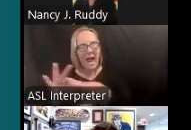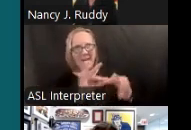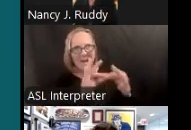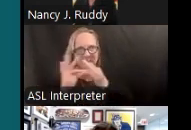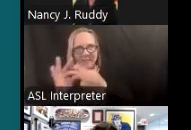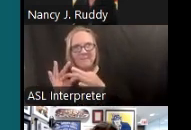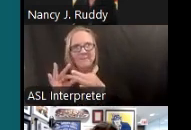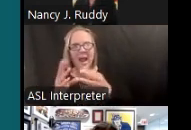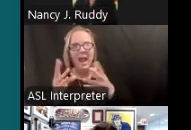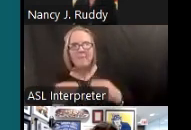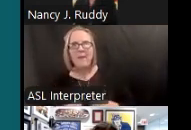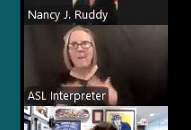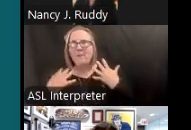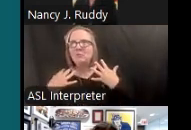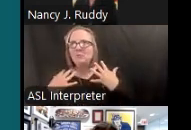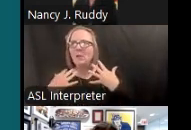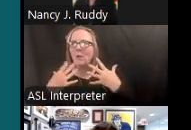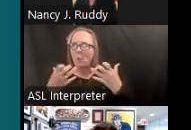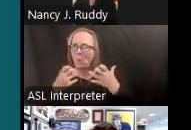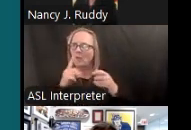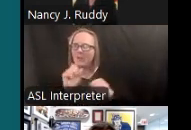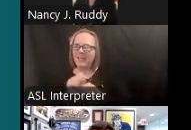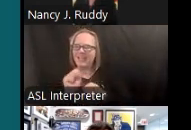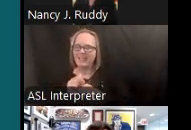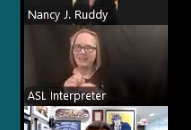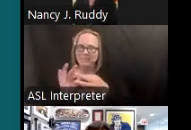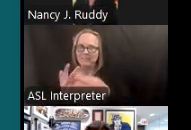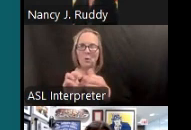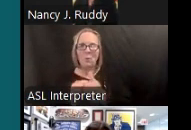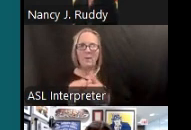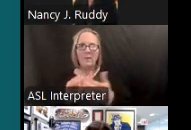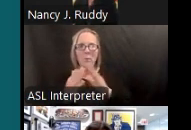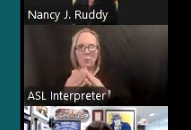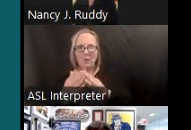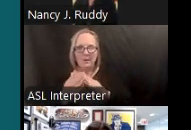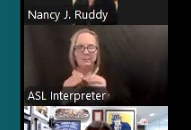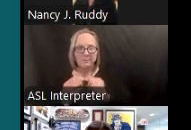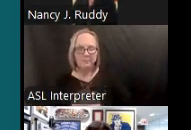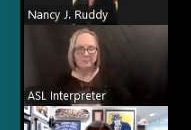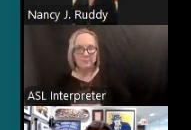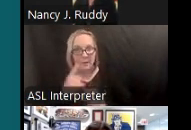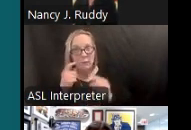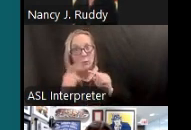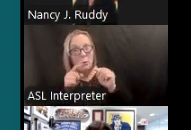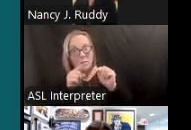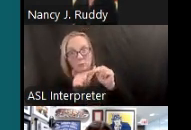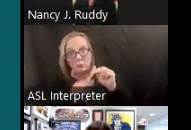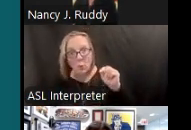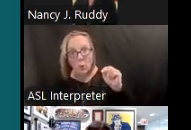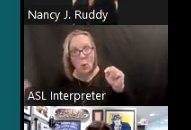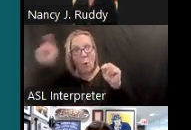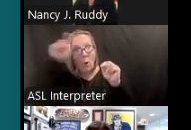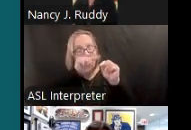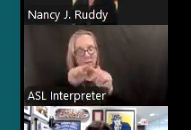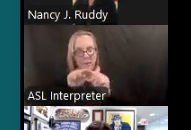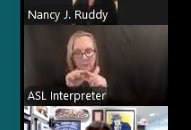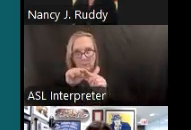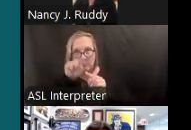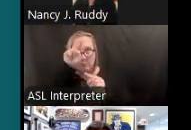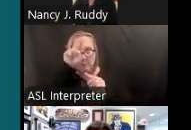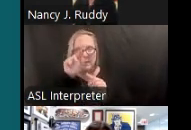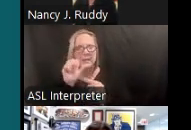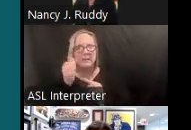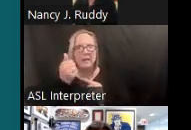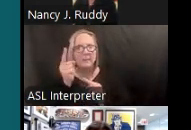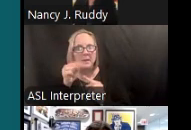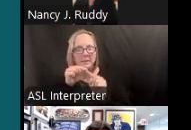neighbor to the existing community. The circle on this diagram indicates a 10-minute walking radius at our site.